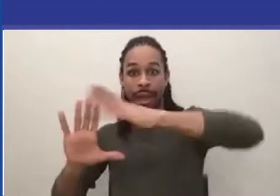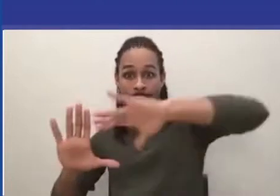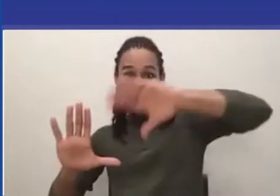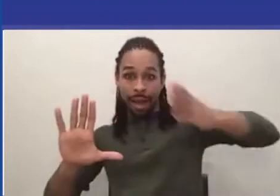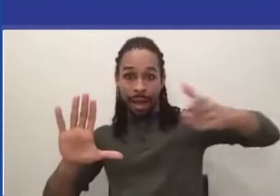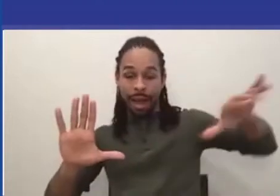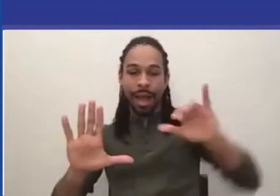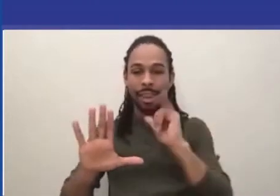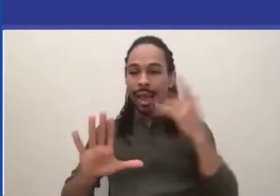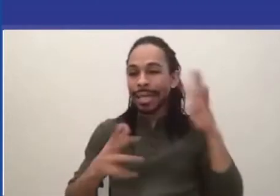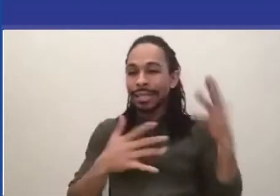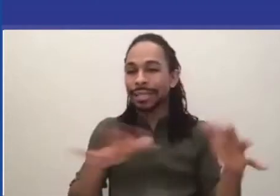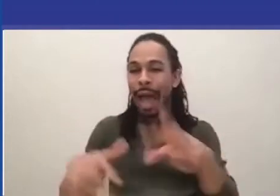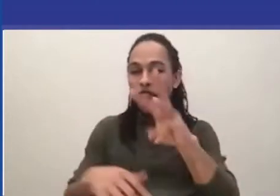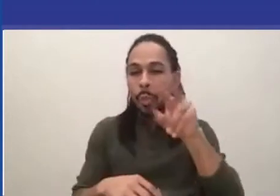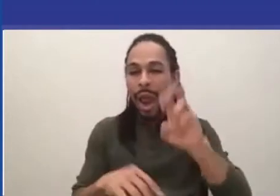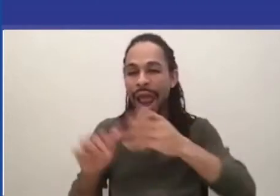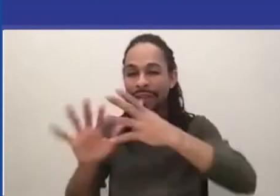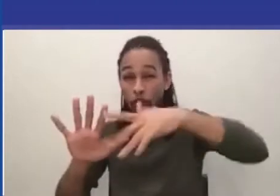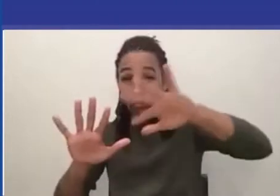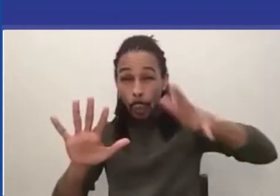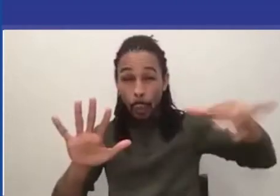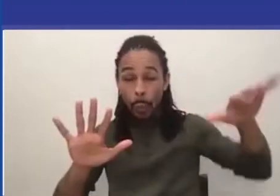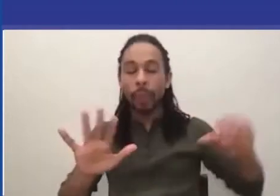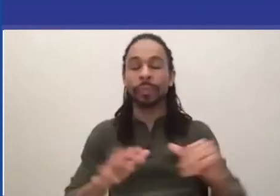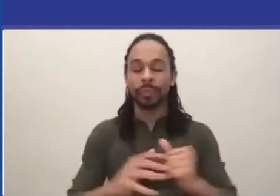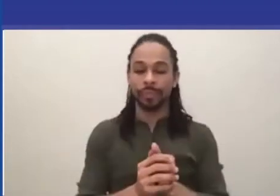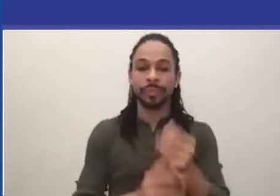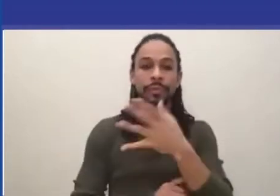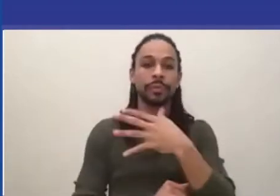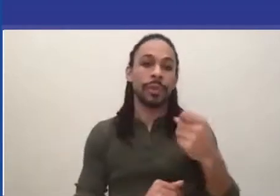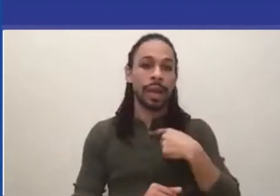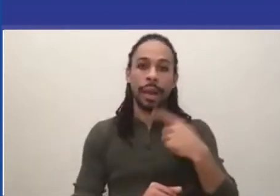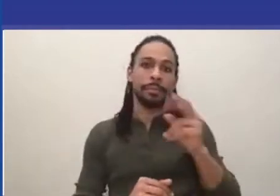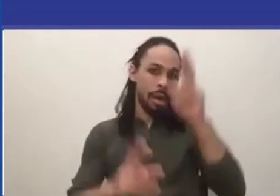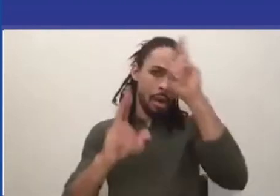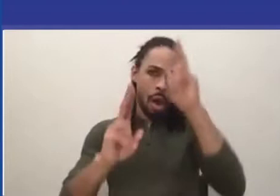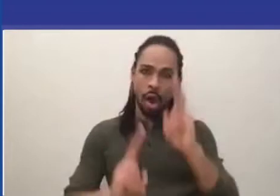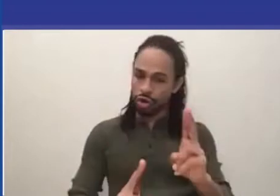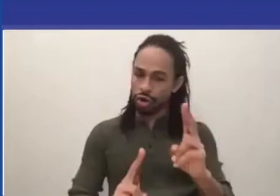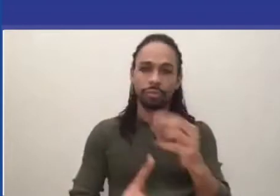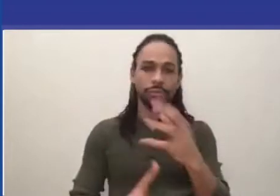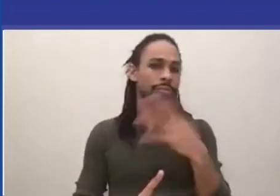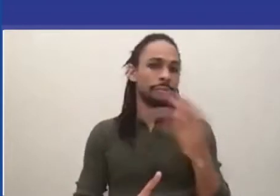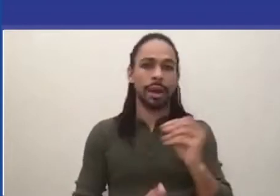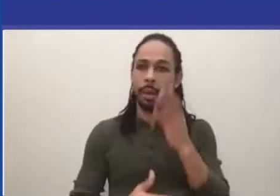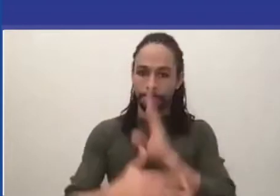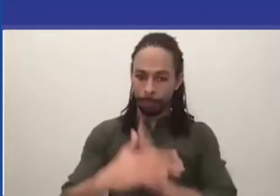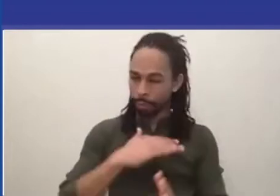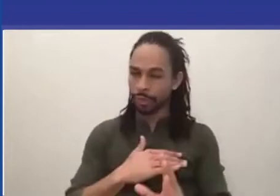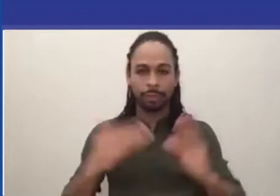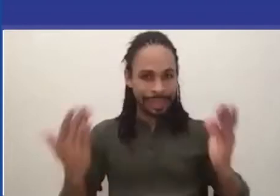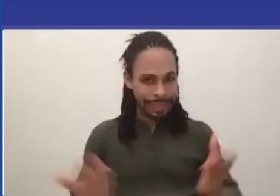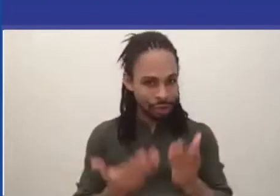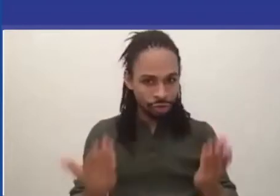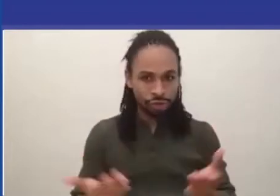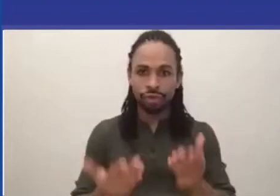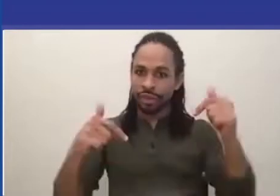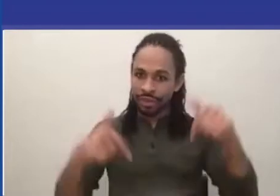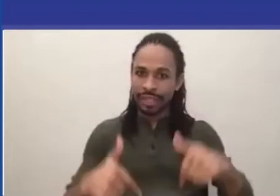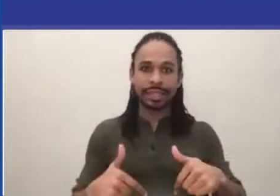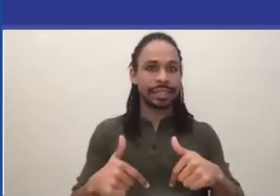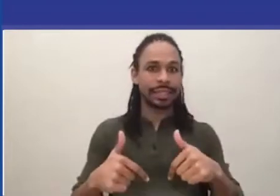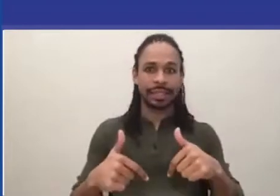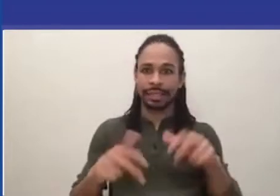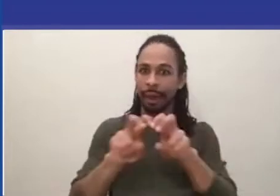and humbled to be on this panel with such a stellar group of artists, and want to thank